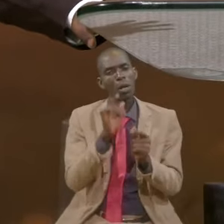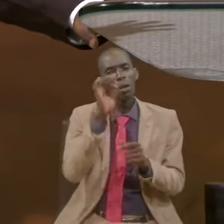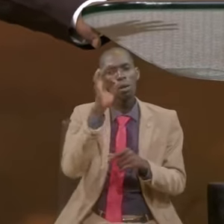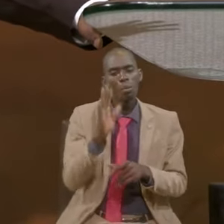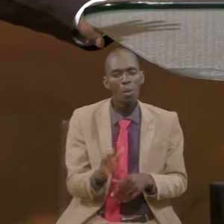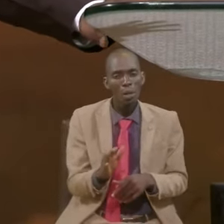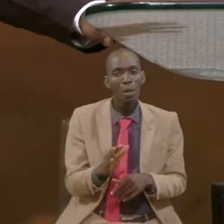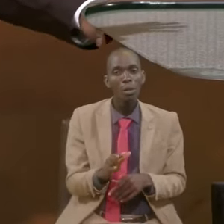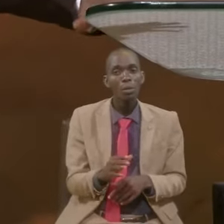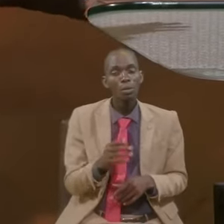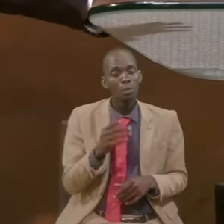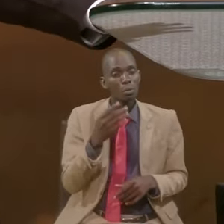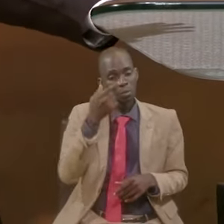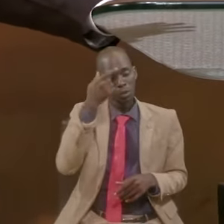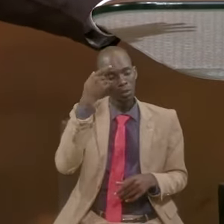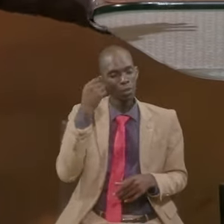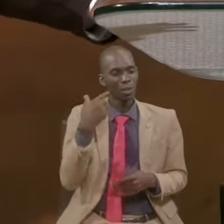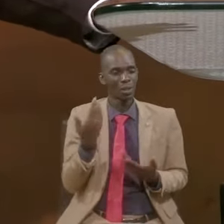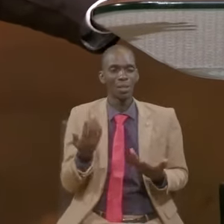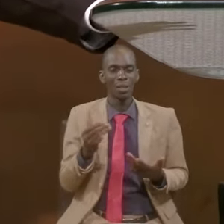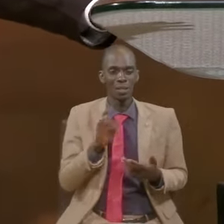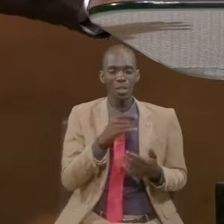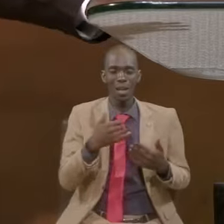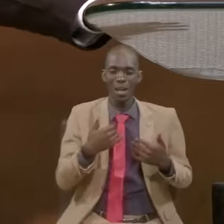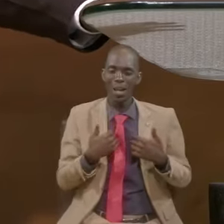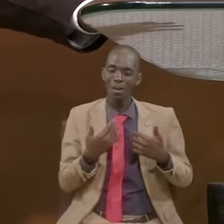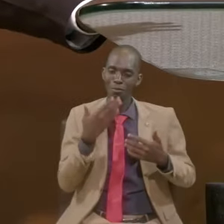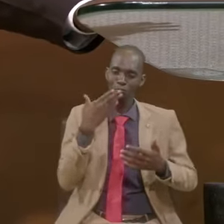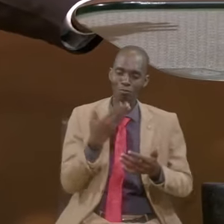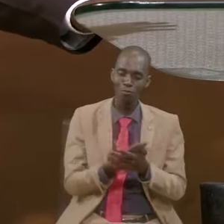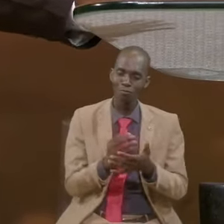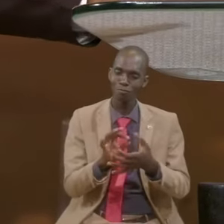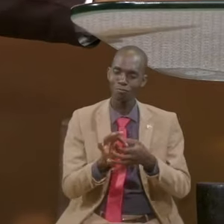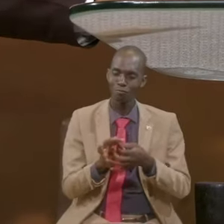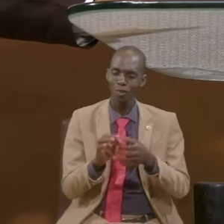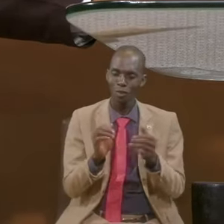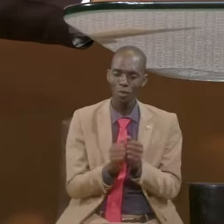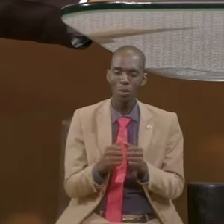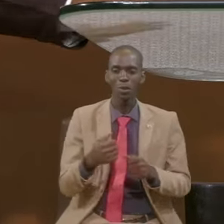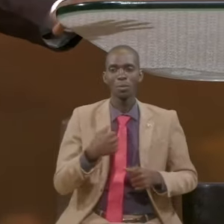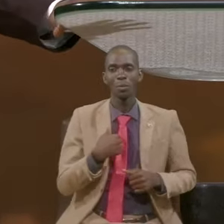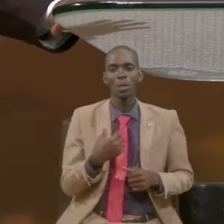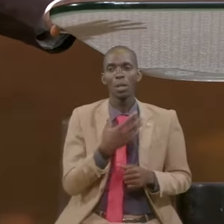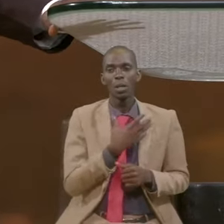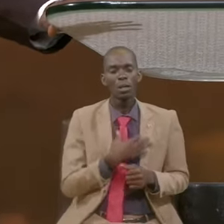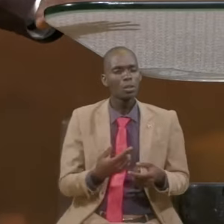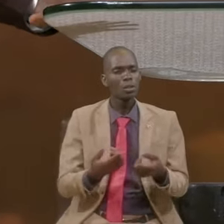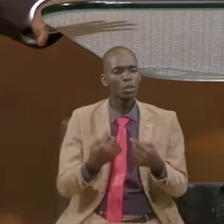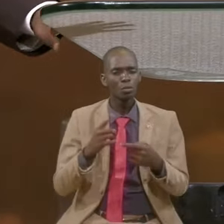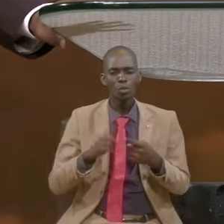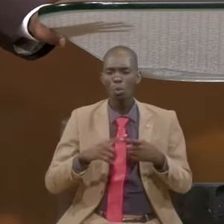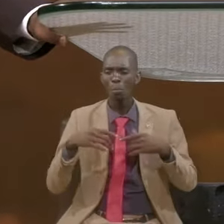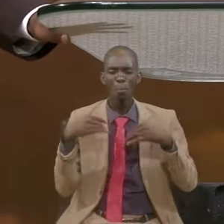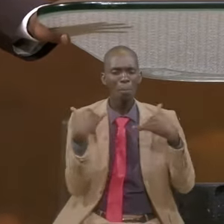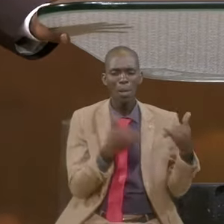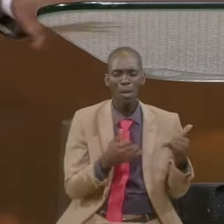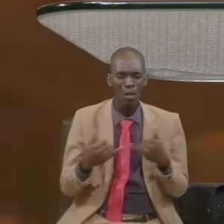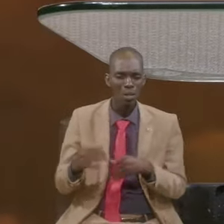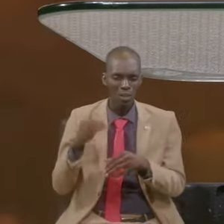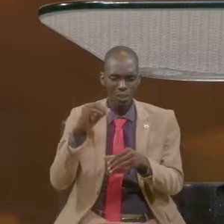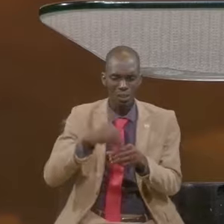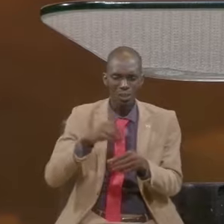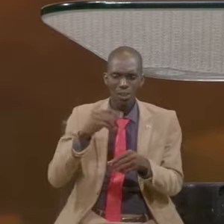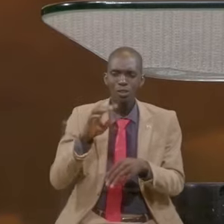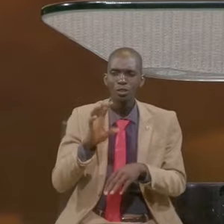he has good access to me. And you look at them, you see they come to play and gamble in the